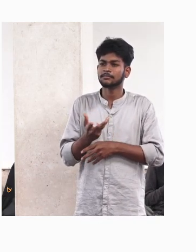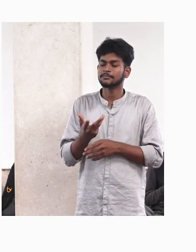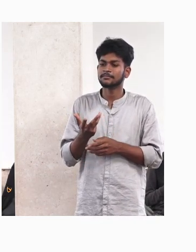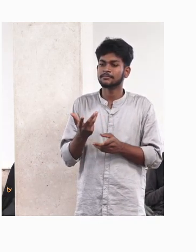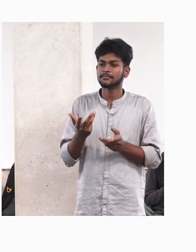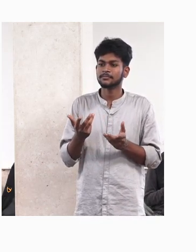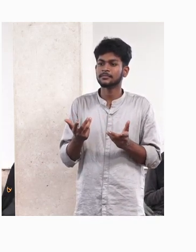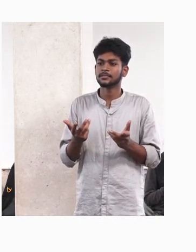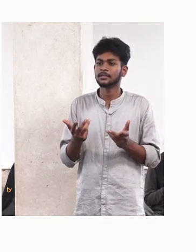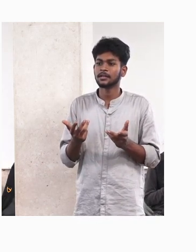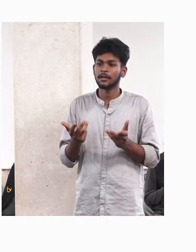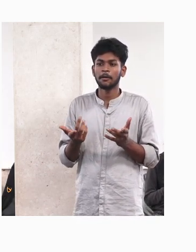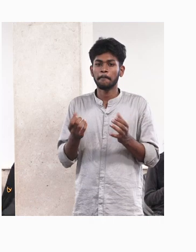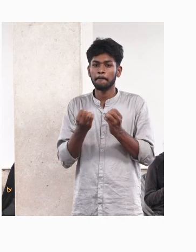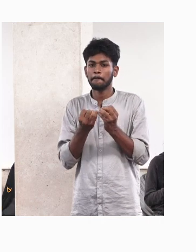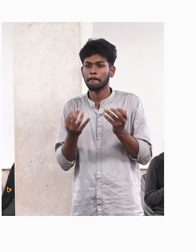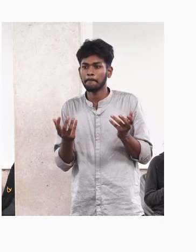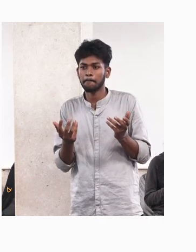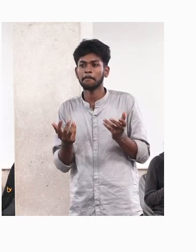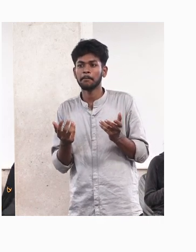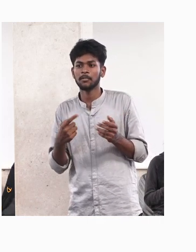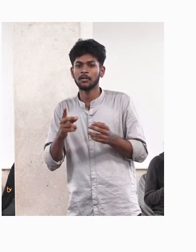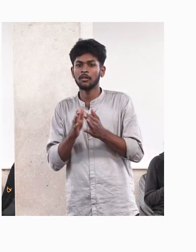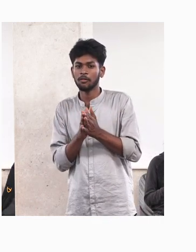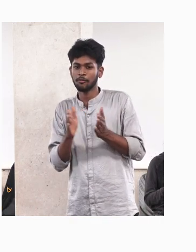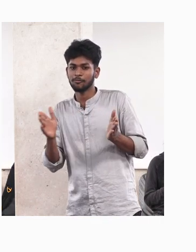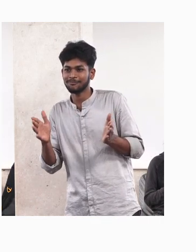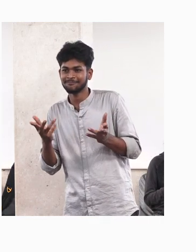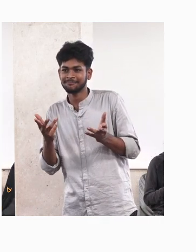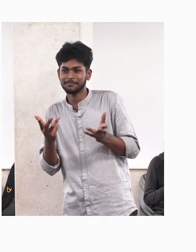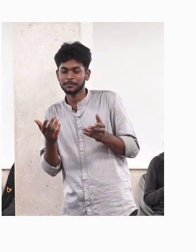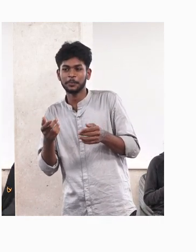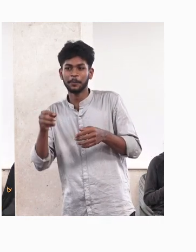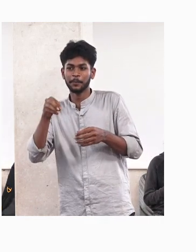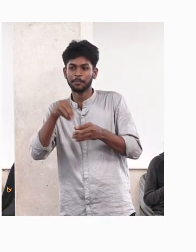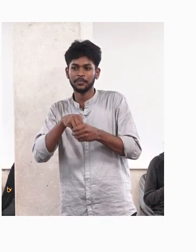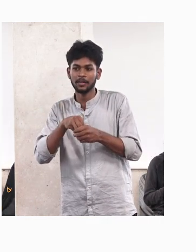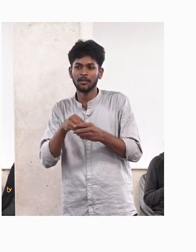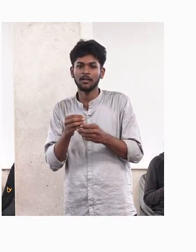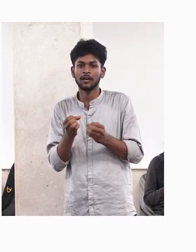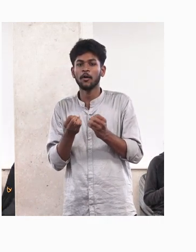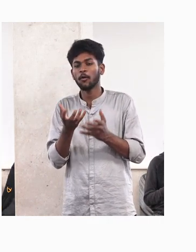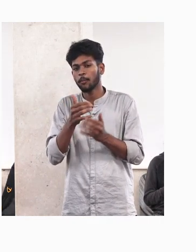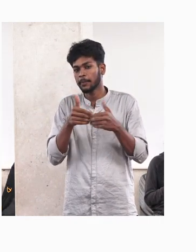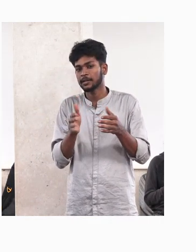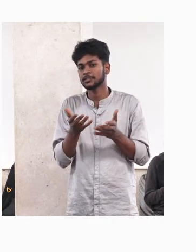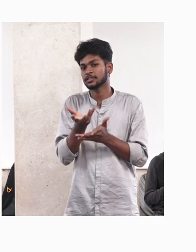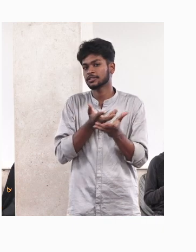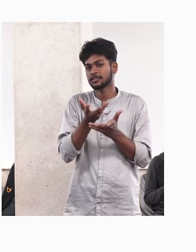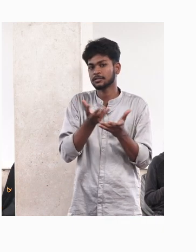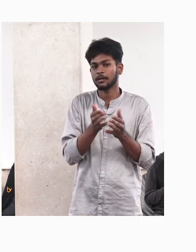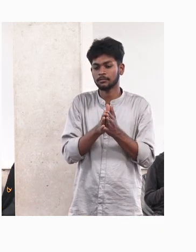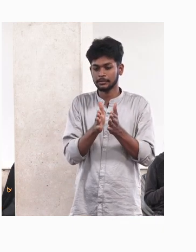David Moss, a researcher from London that is involved in open dialogue, is